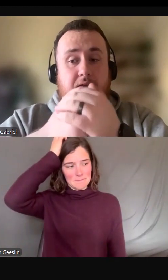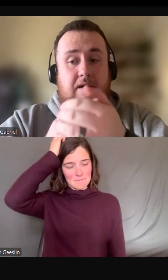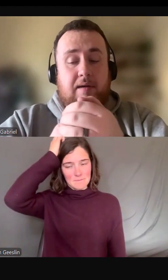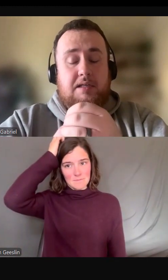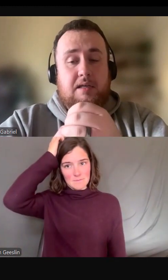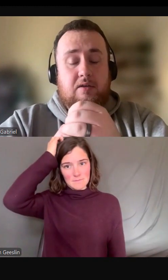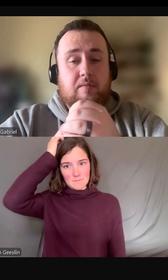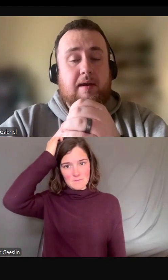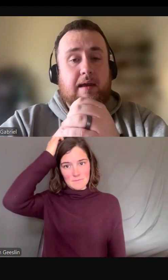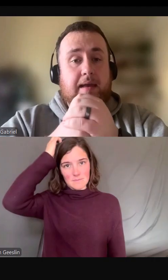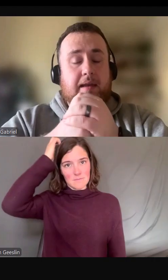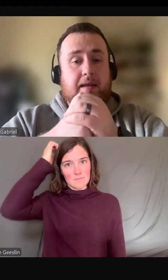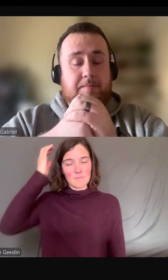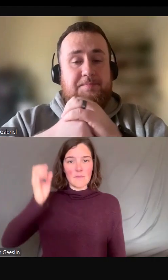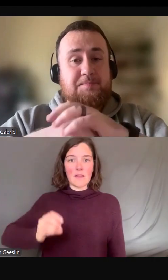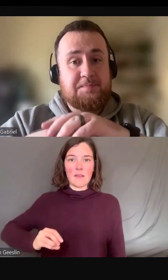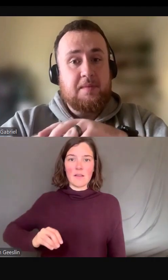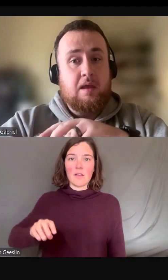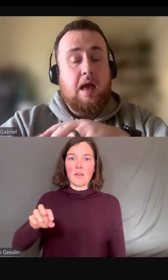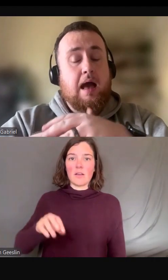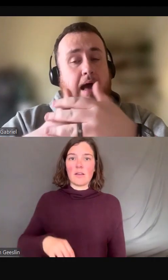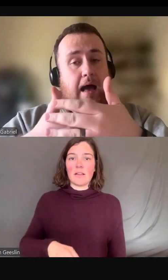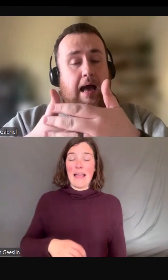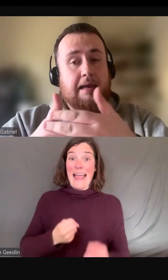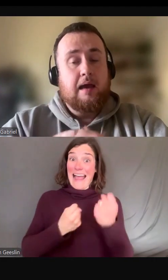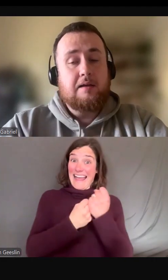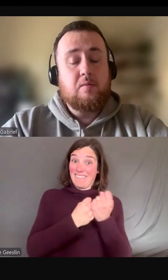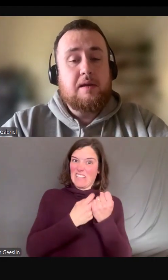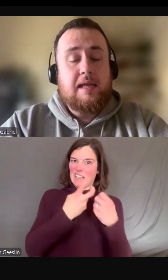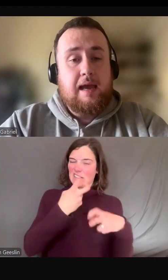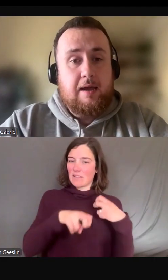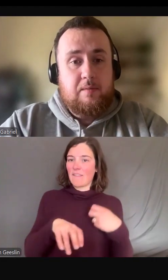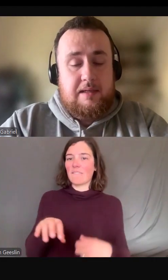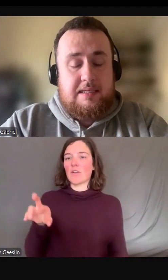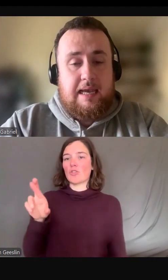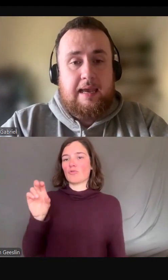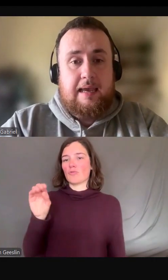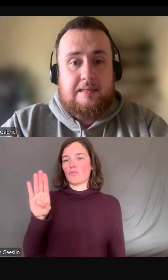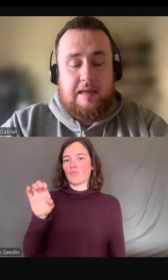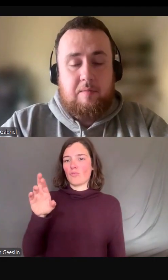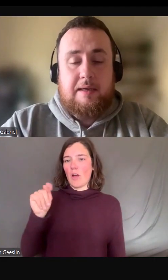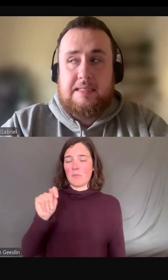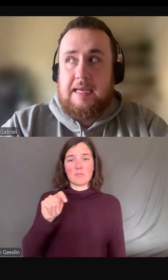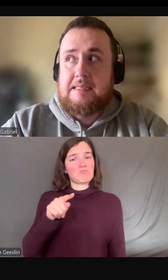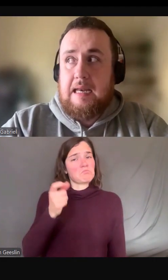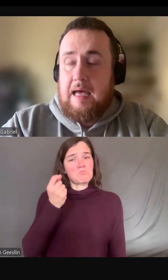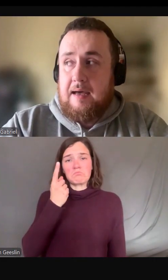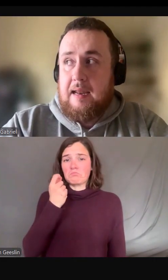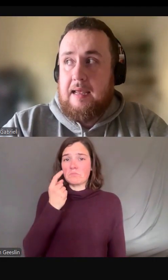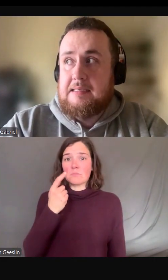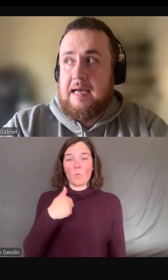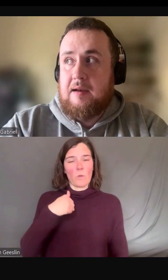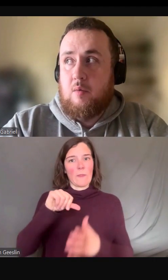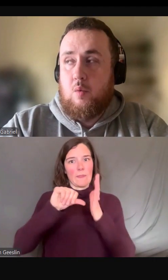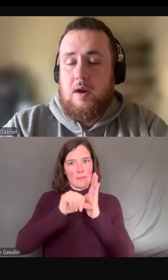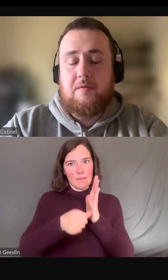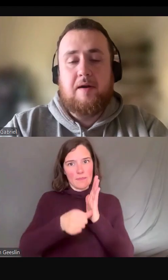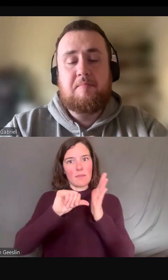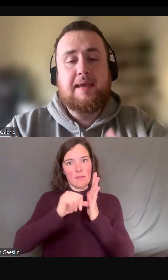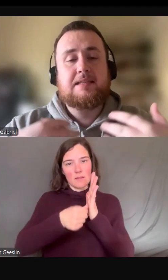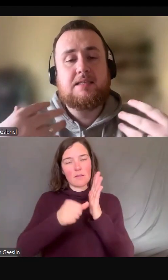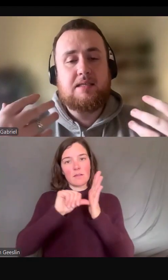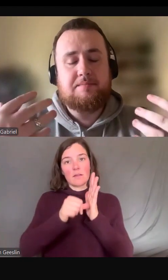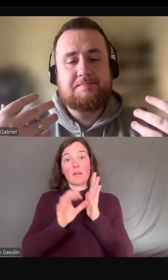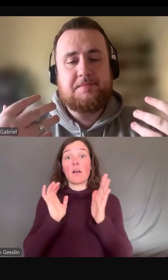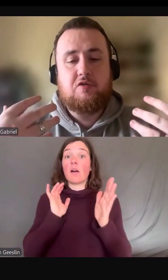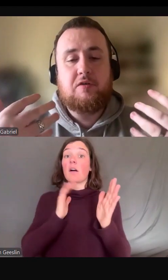it's a great question. Navigating is hard. And the one thing I will say is, and we say this a lot, is that one of our